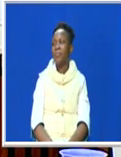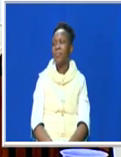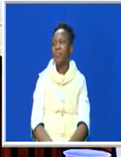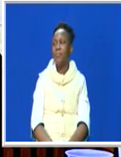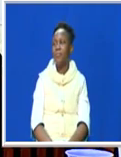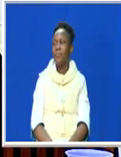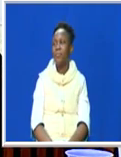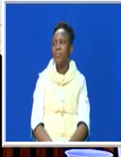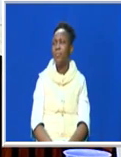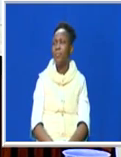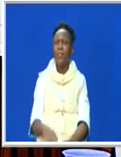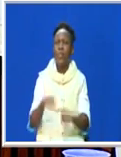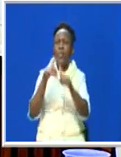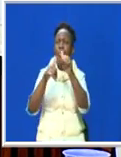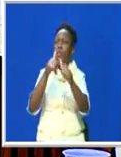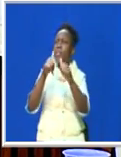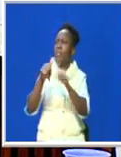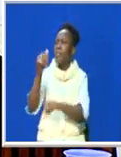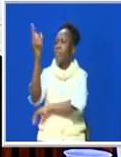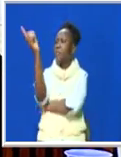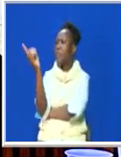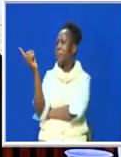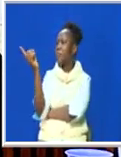what shape is this?